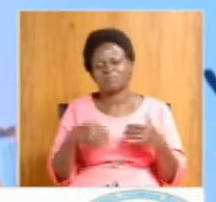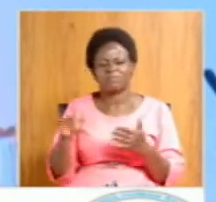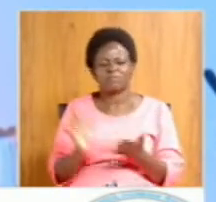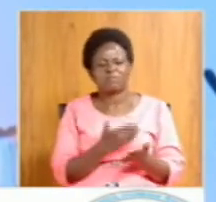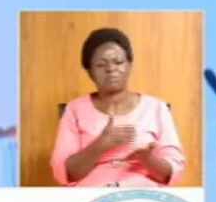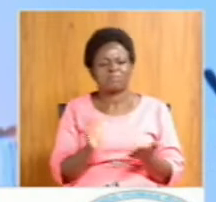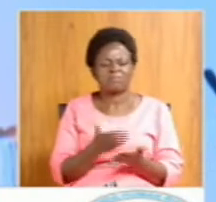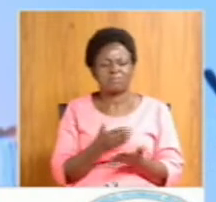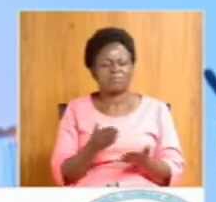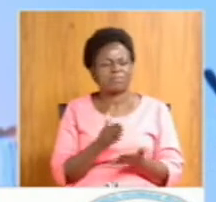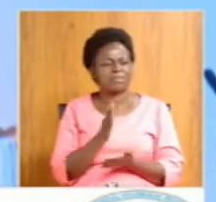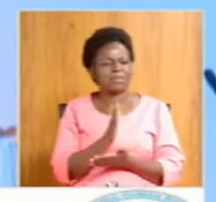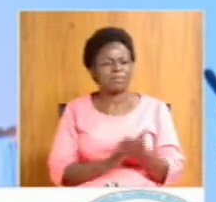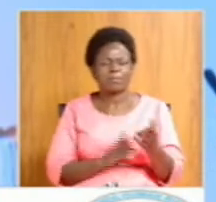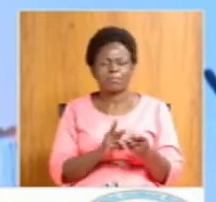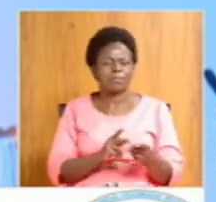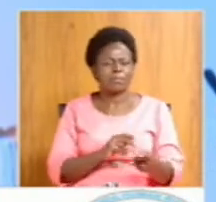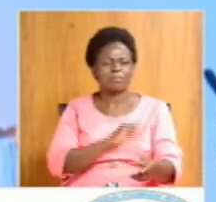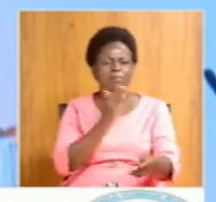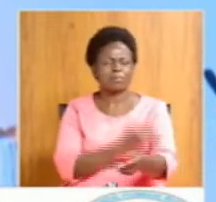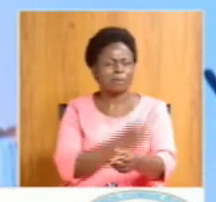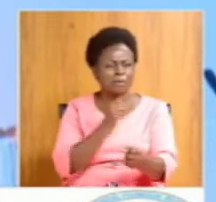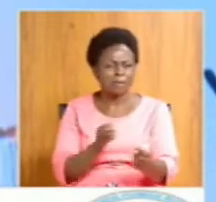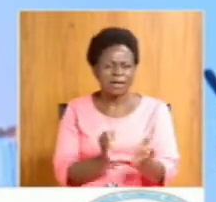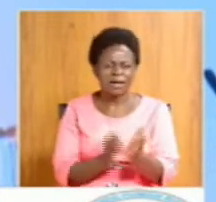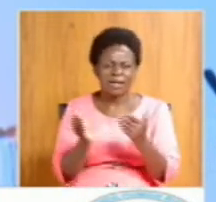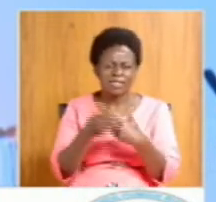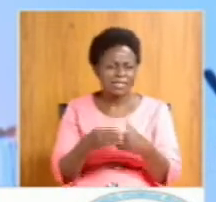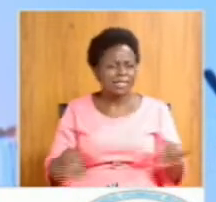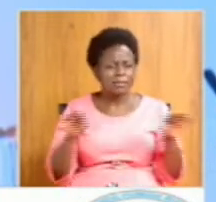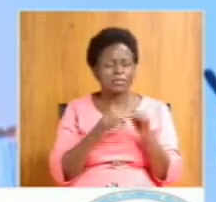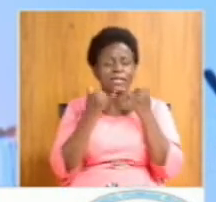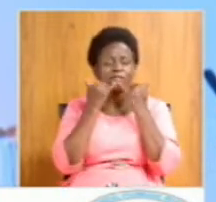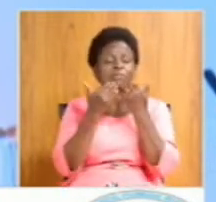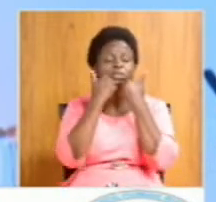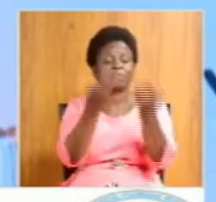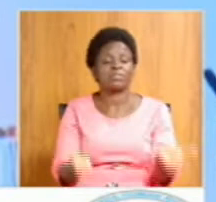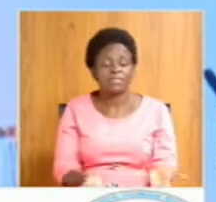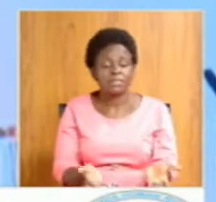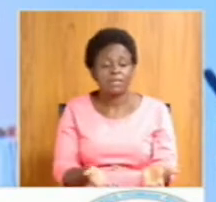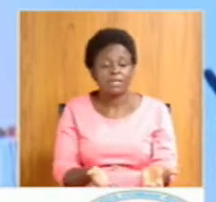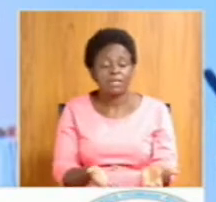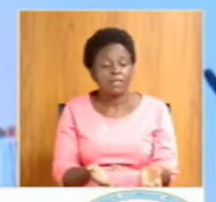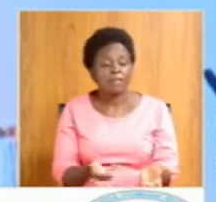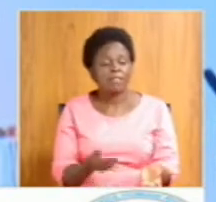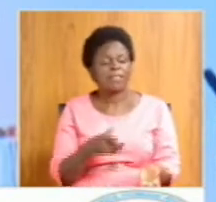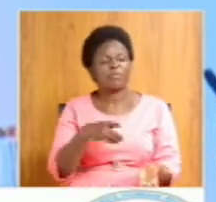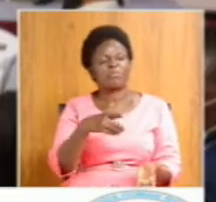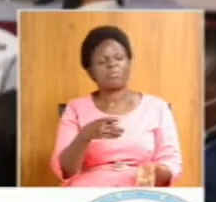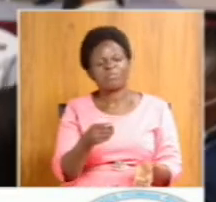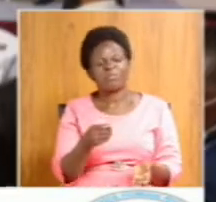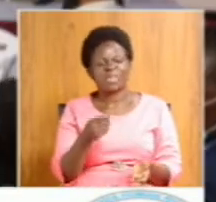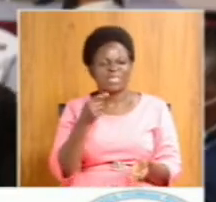People have been disempowered in terms of accessing vital information. They will go and